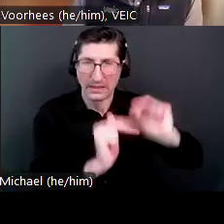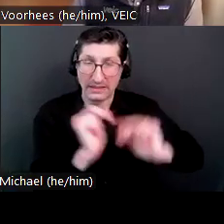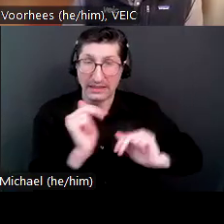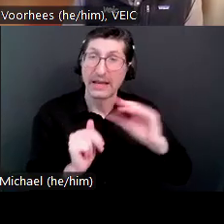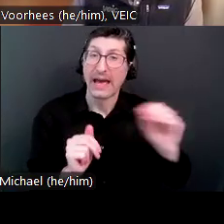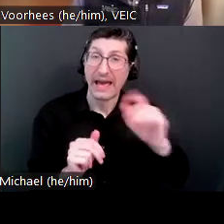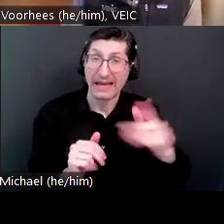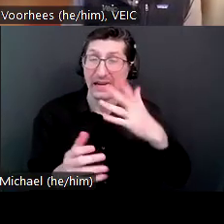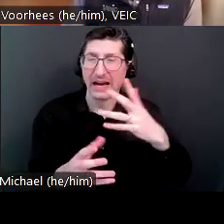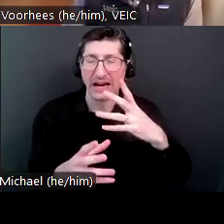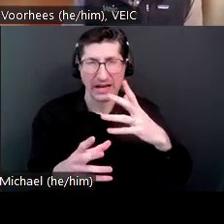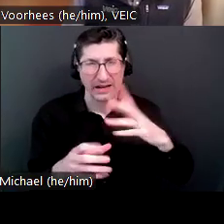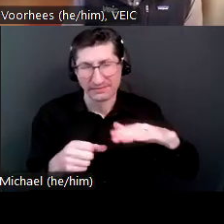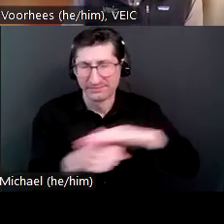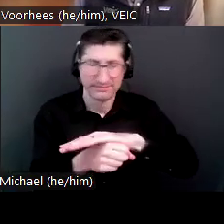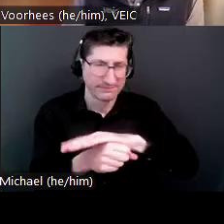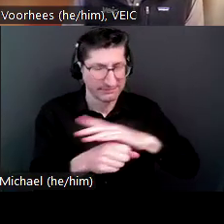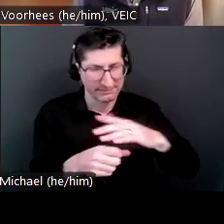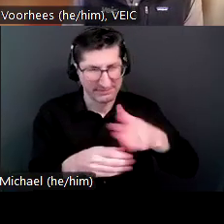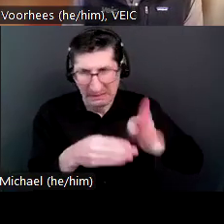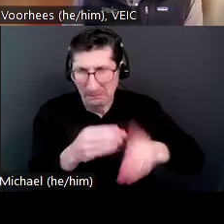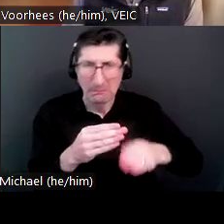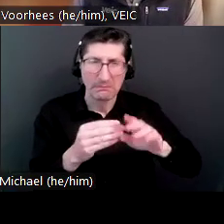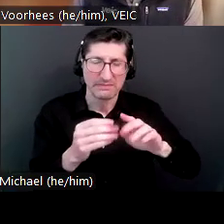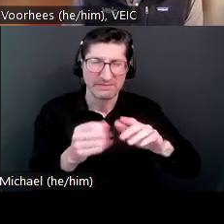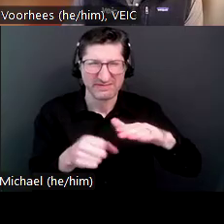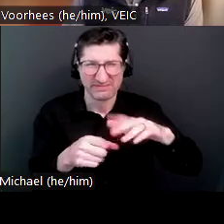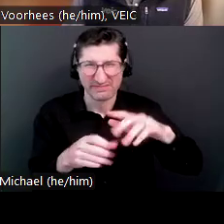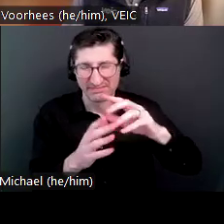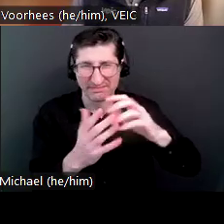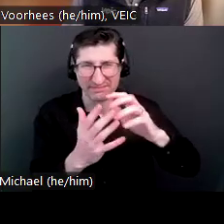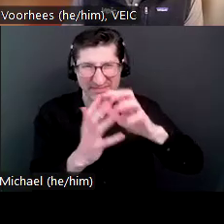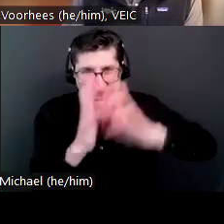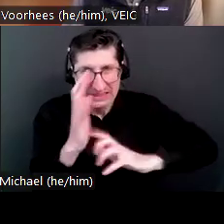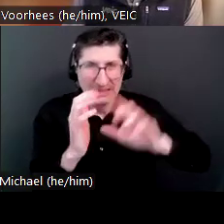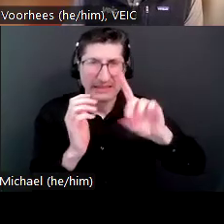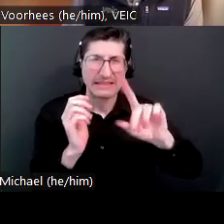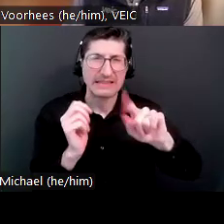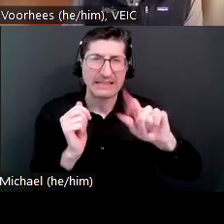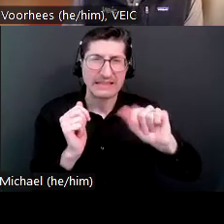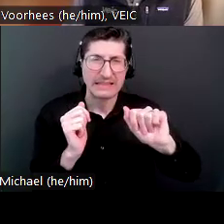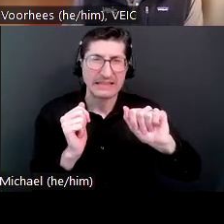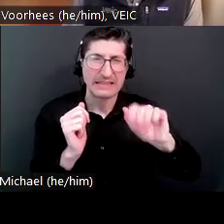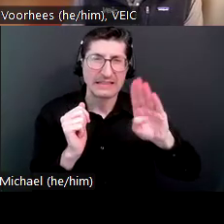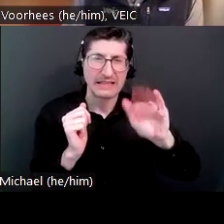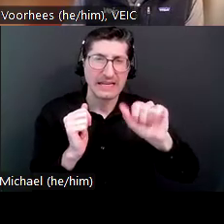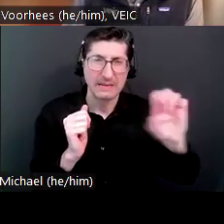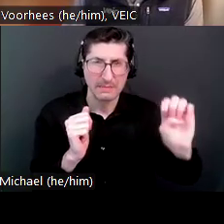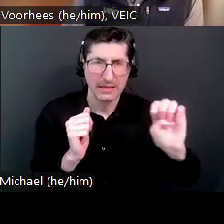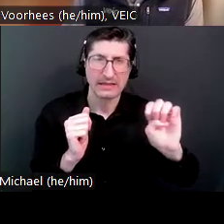ensure that customer eligibility for all building and decarbonization offerings.